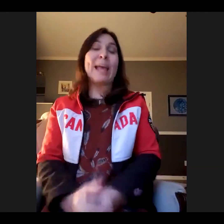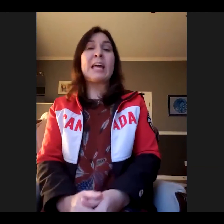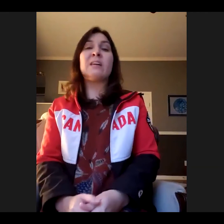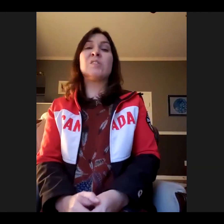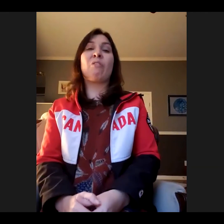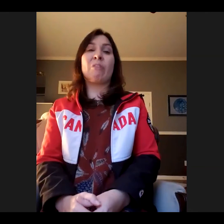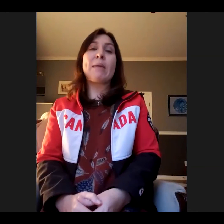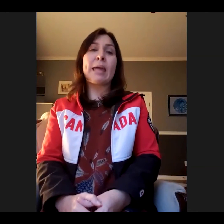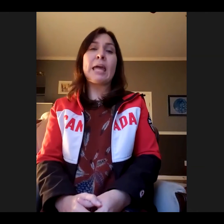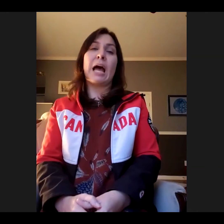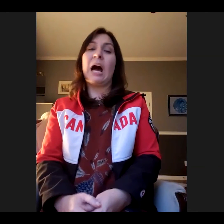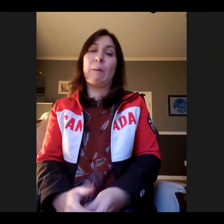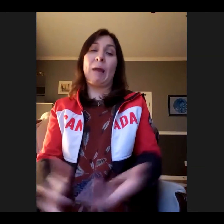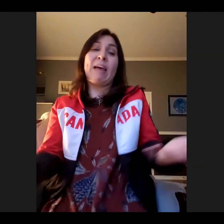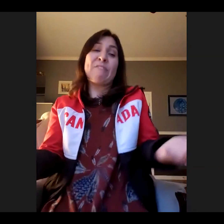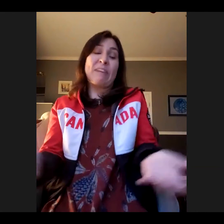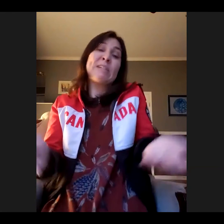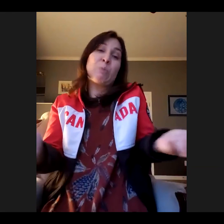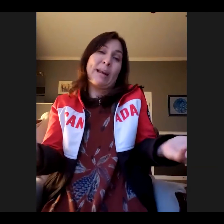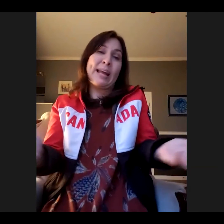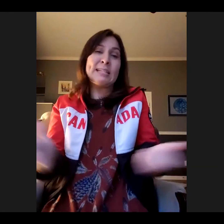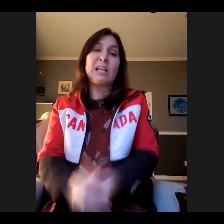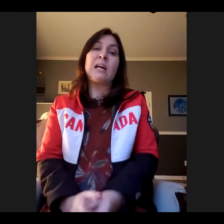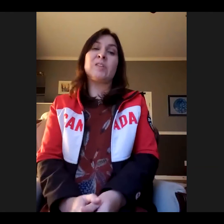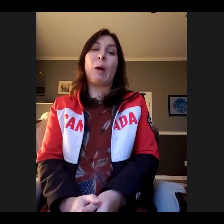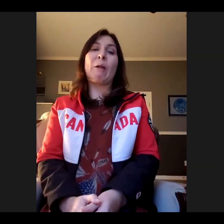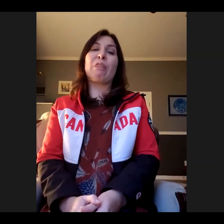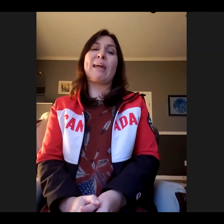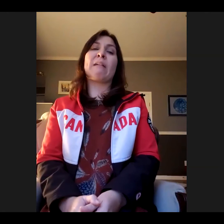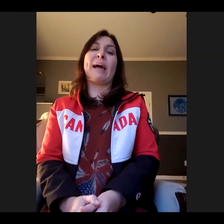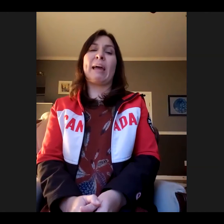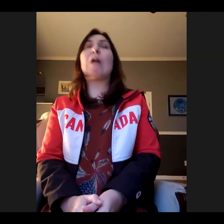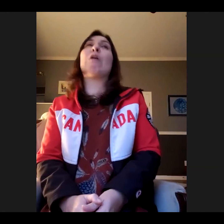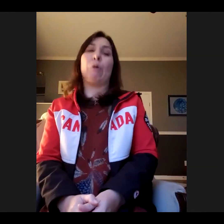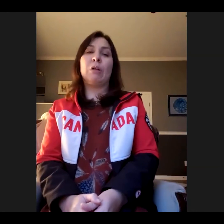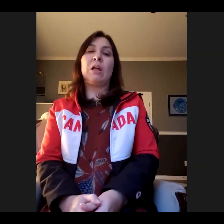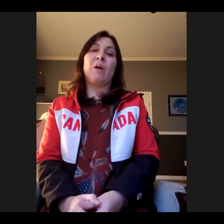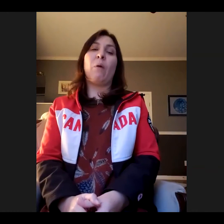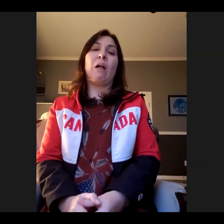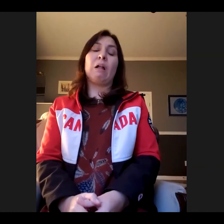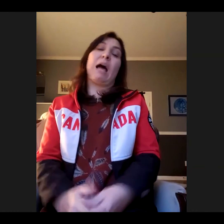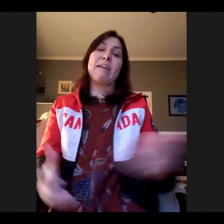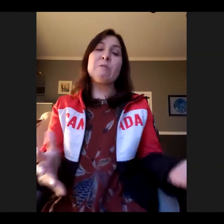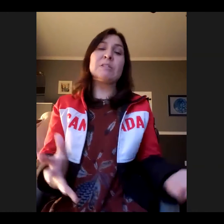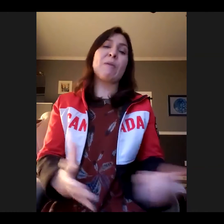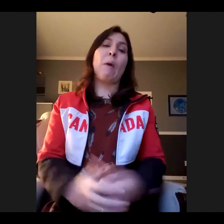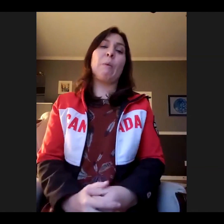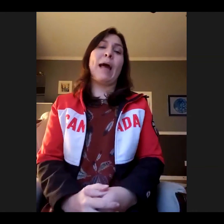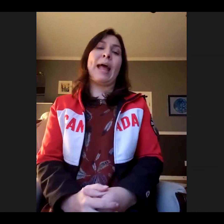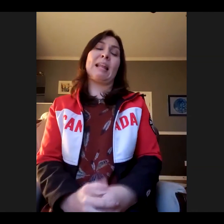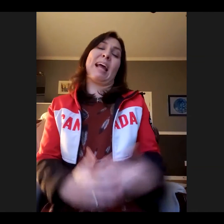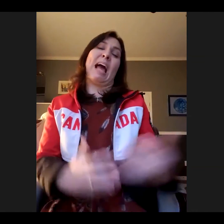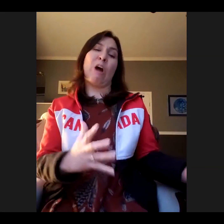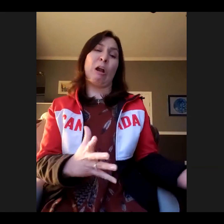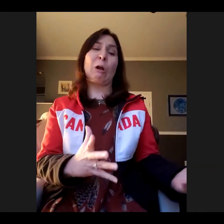way. So for me, my life is what it is. So I don't think like, oh, well, I used to be one